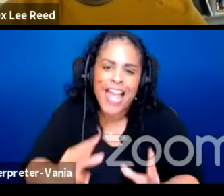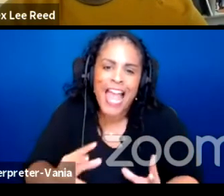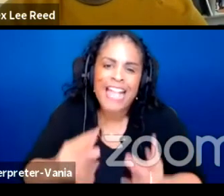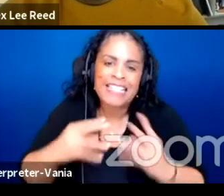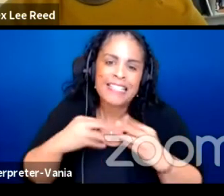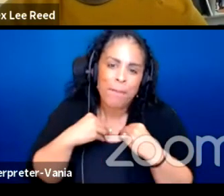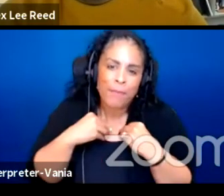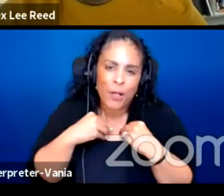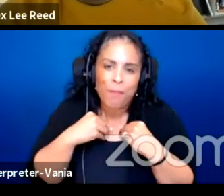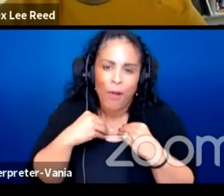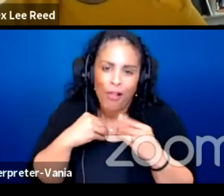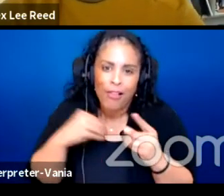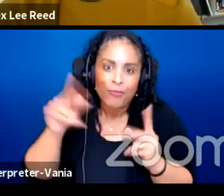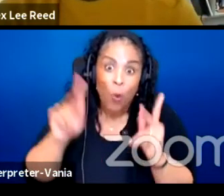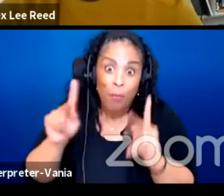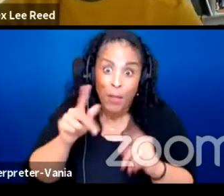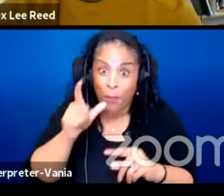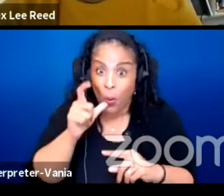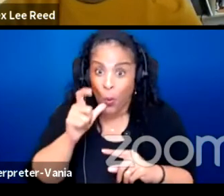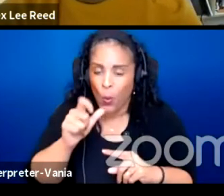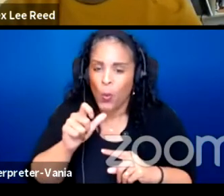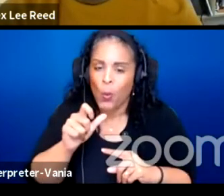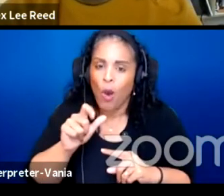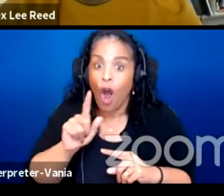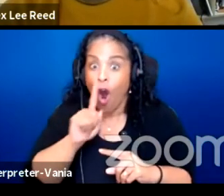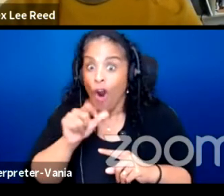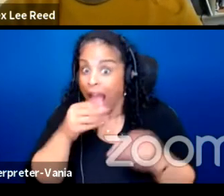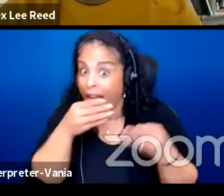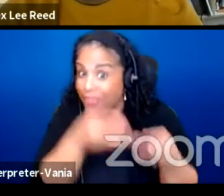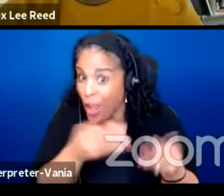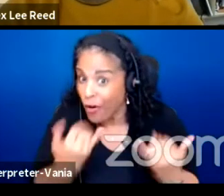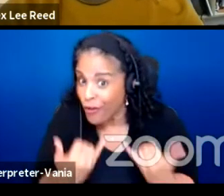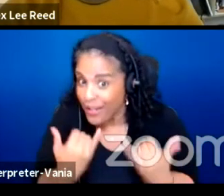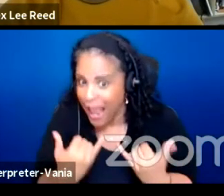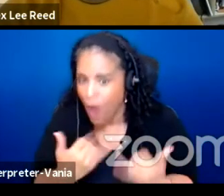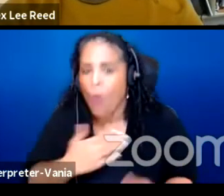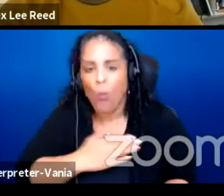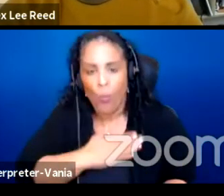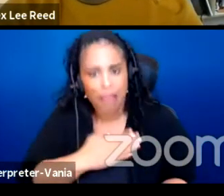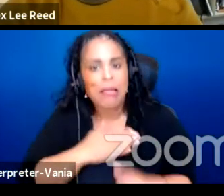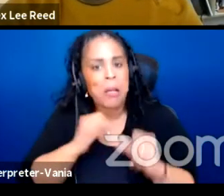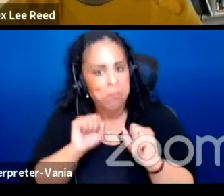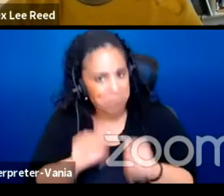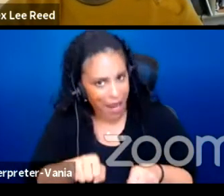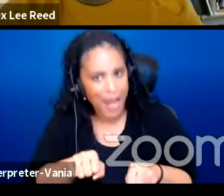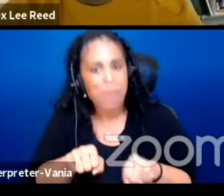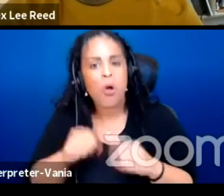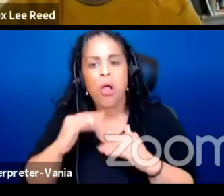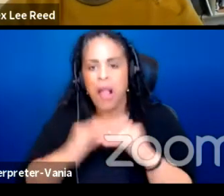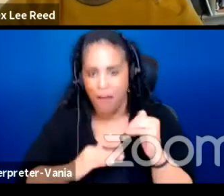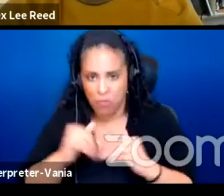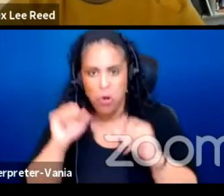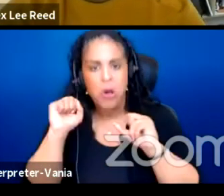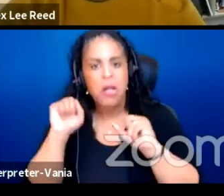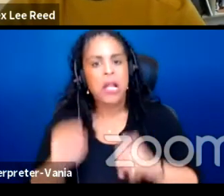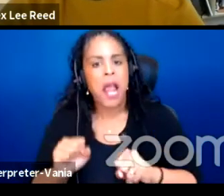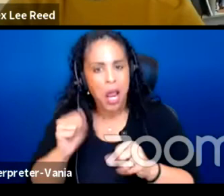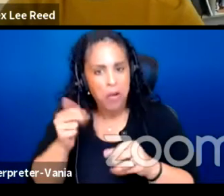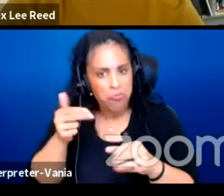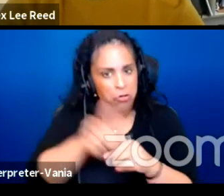to make it so that people who aren't there are willing and able and comfortable in